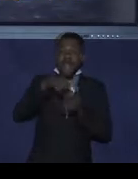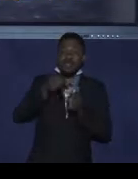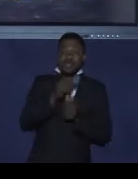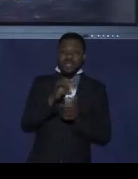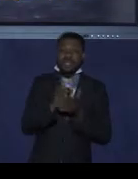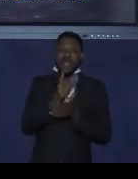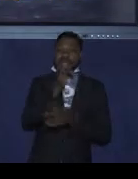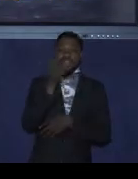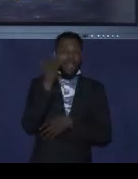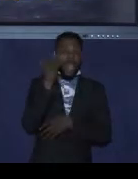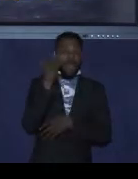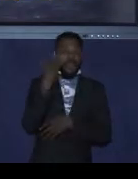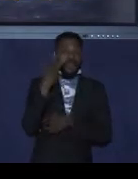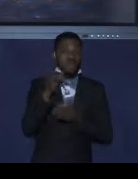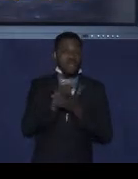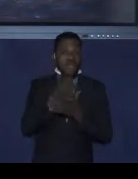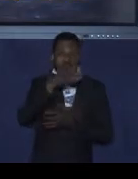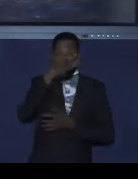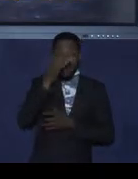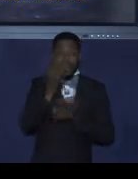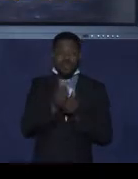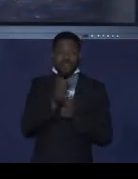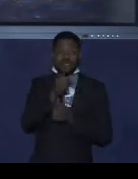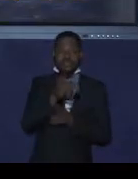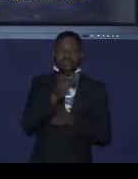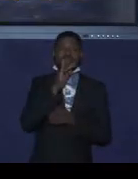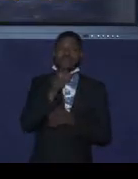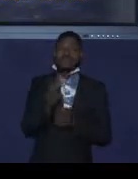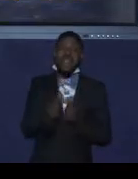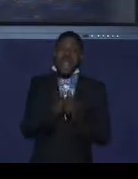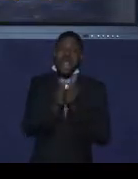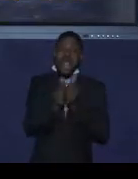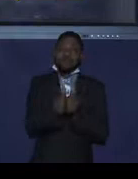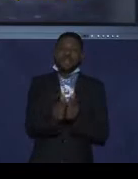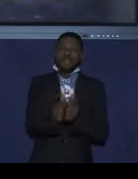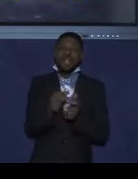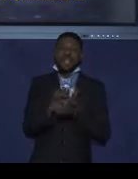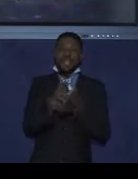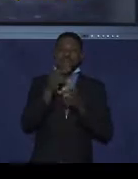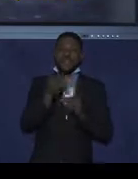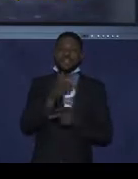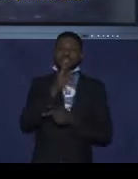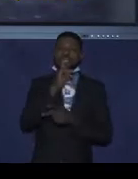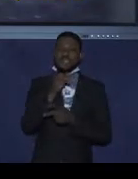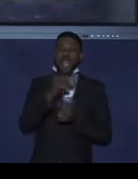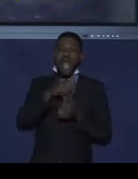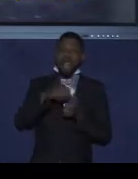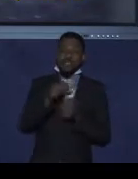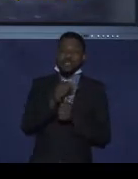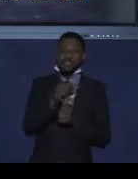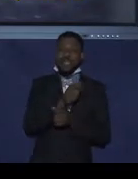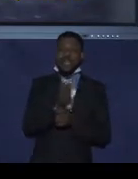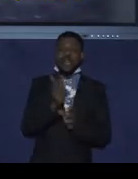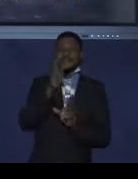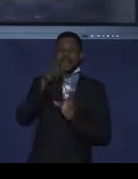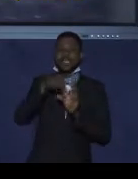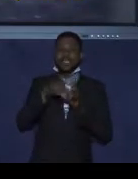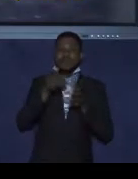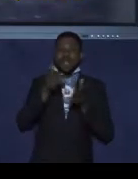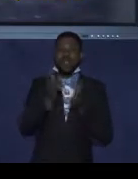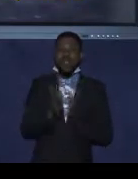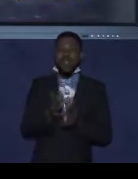that is aware of that crime with you is an accomplice. That person is an associate, a